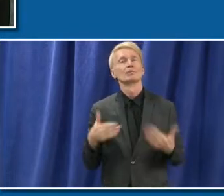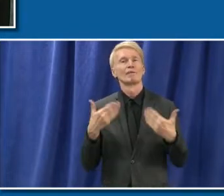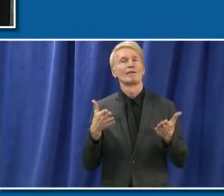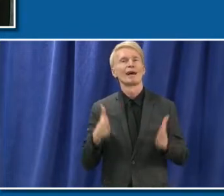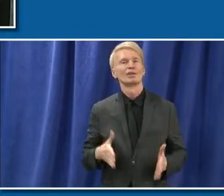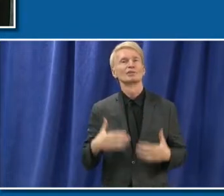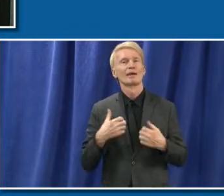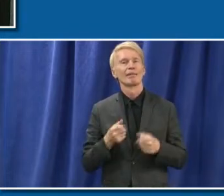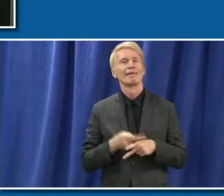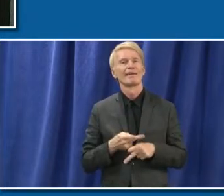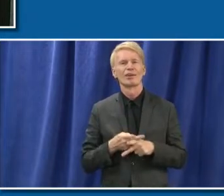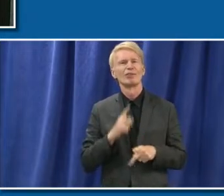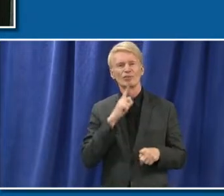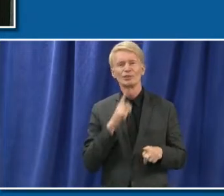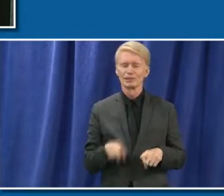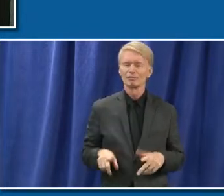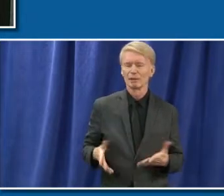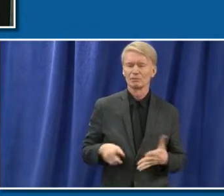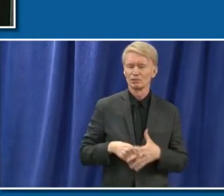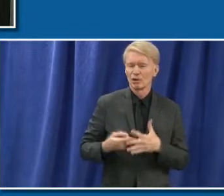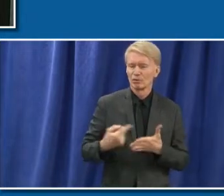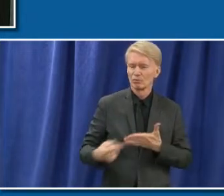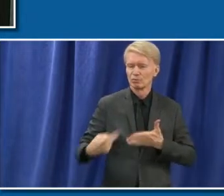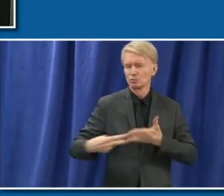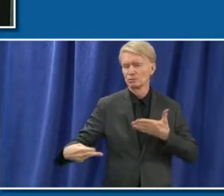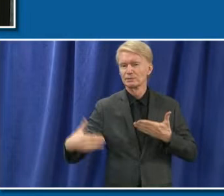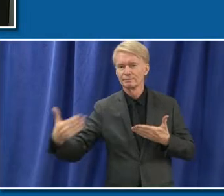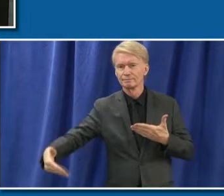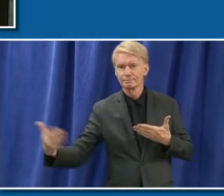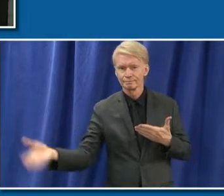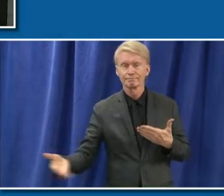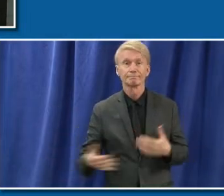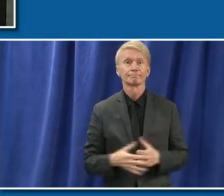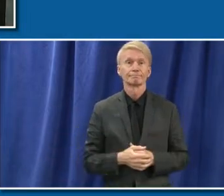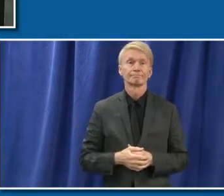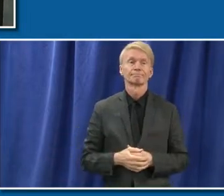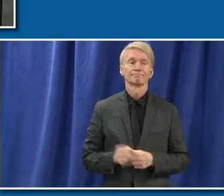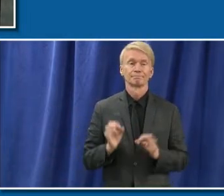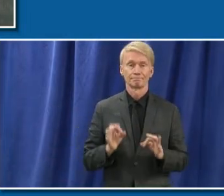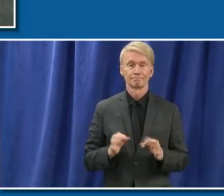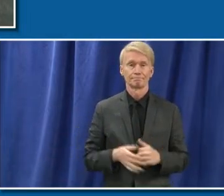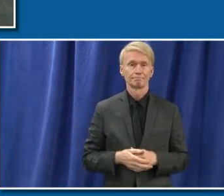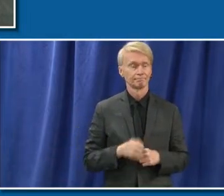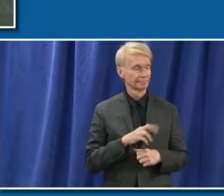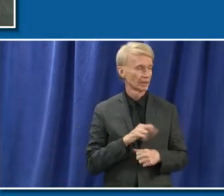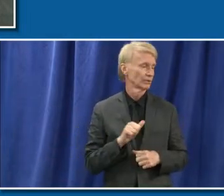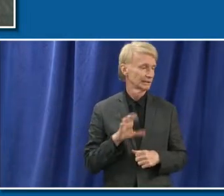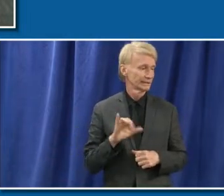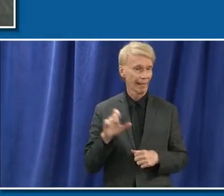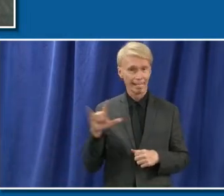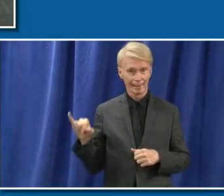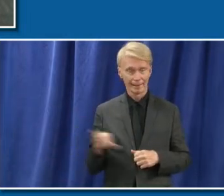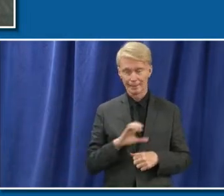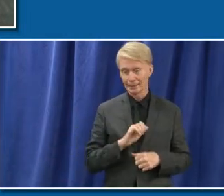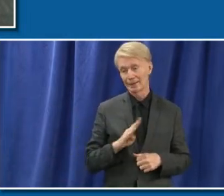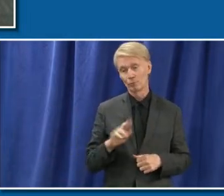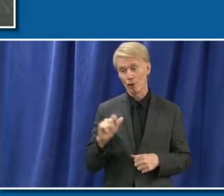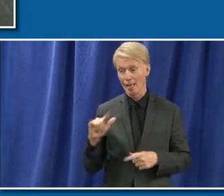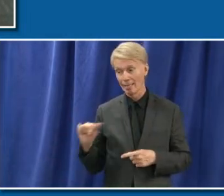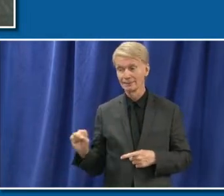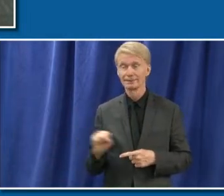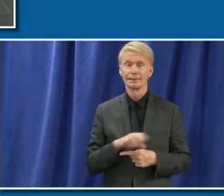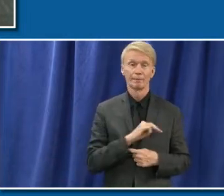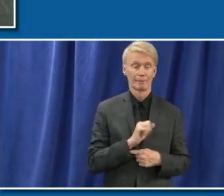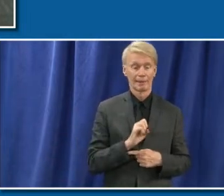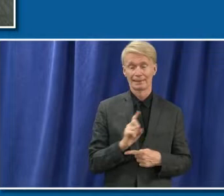just, starting in likely a few weeks. Okay. Araceli Cabrales Medina is